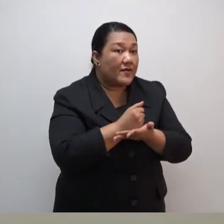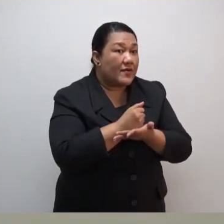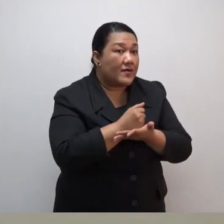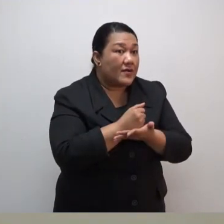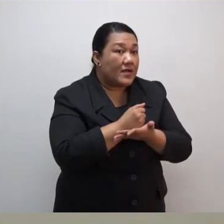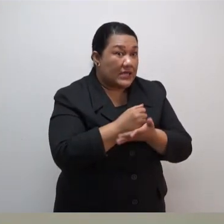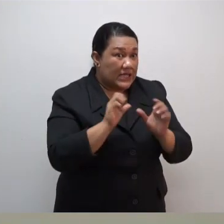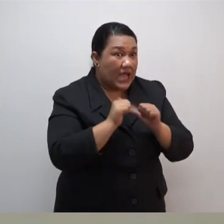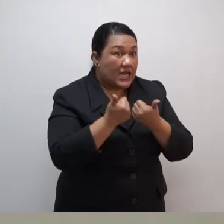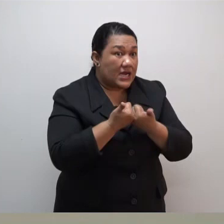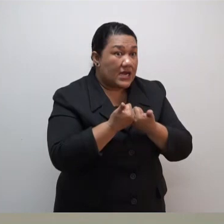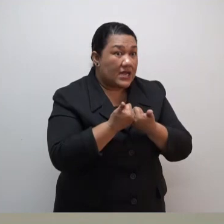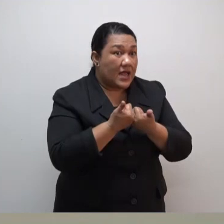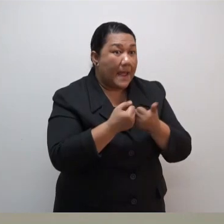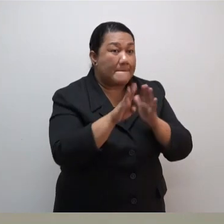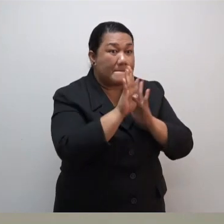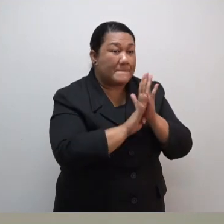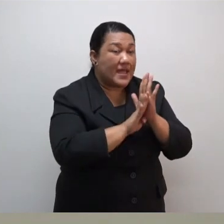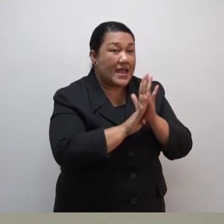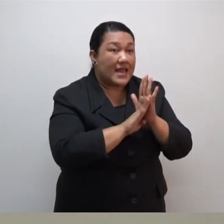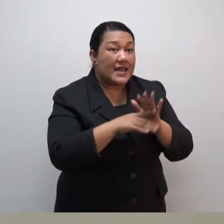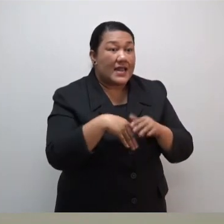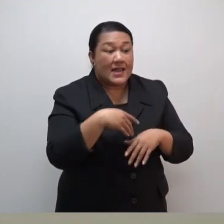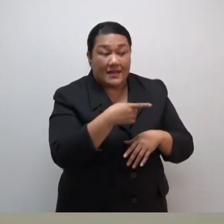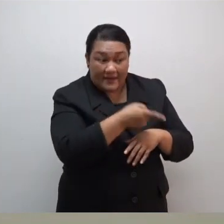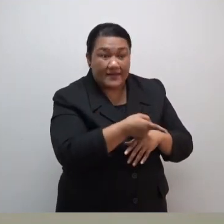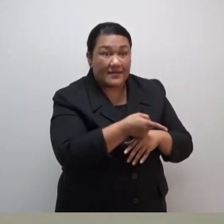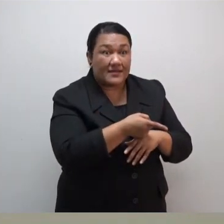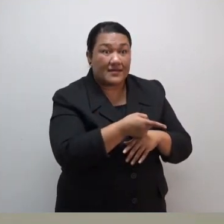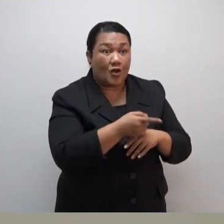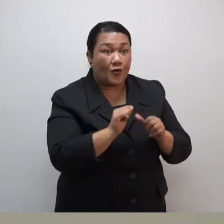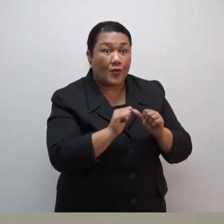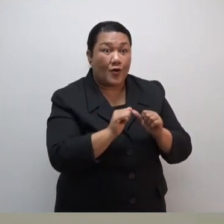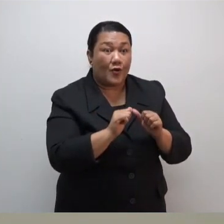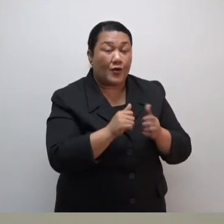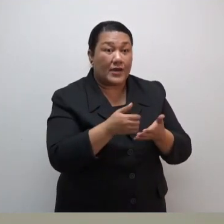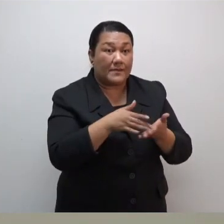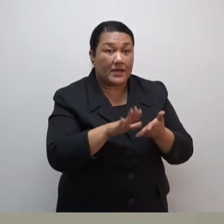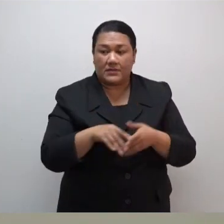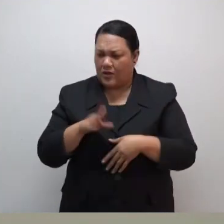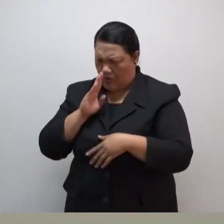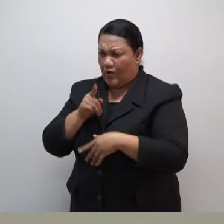did agree with bill 17 or not? You saw the voting that took place on the floor of Parliament?